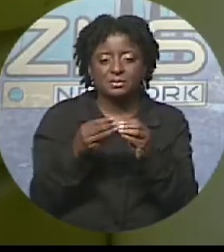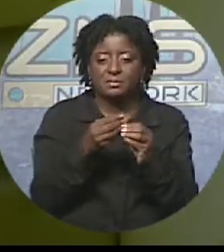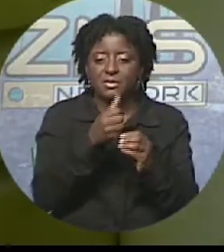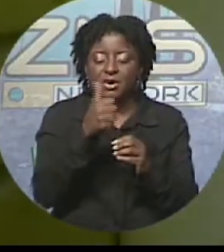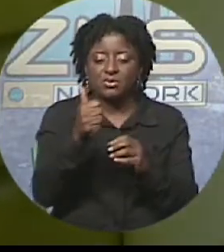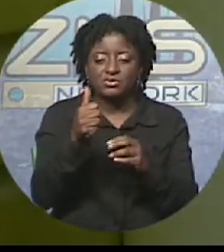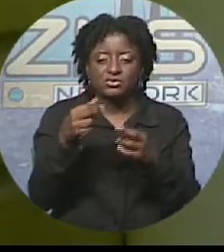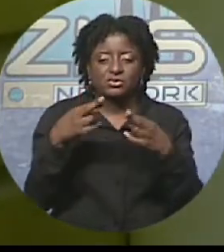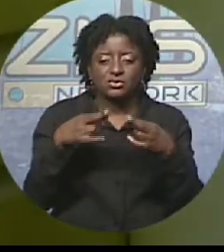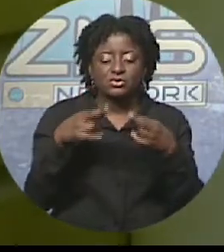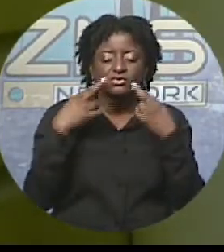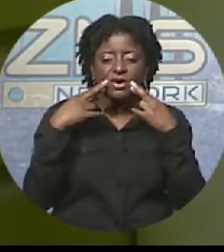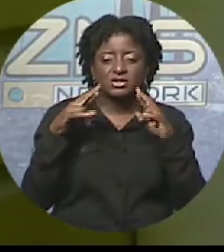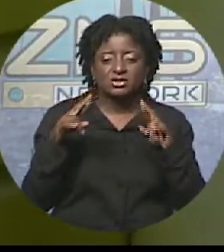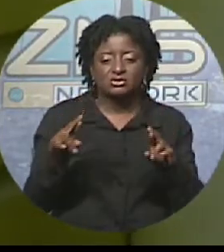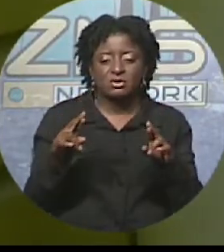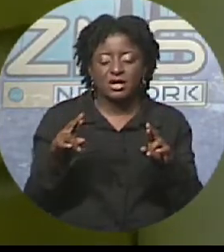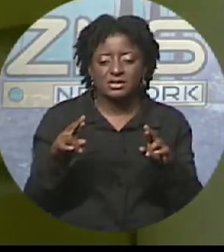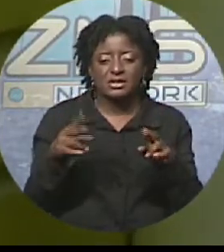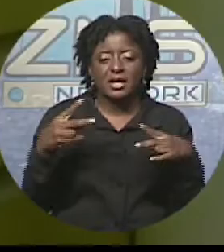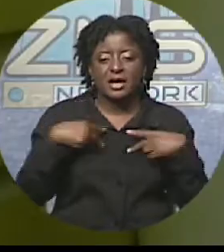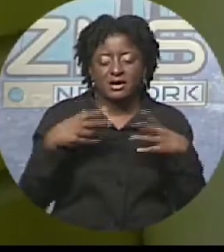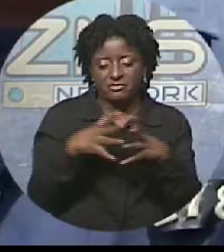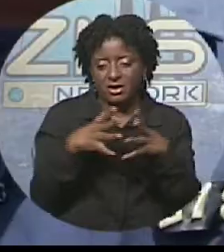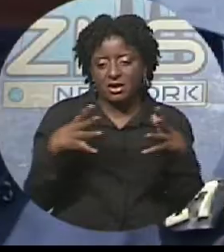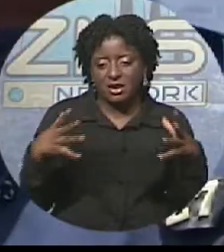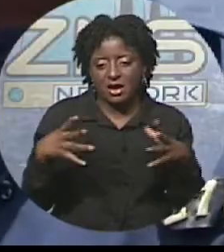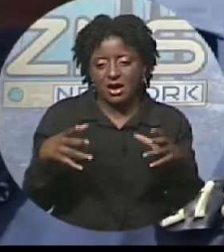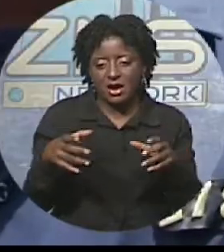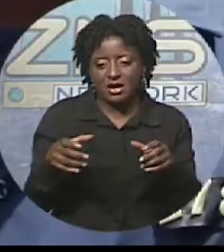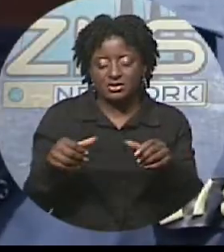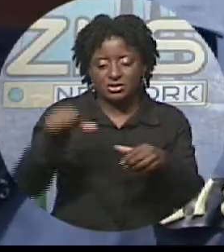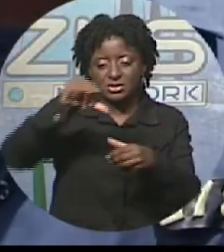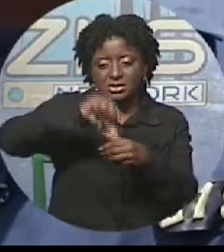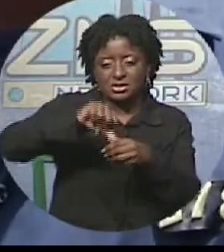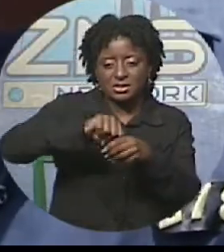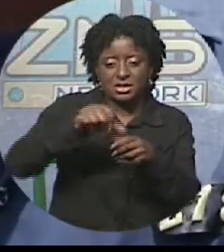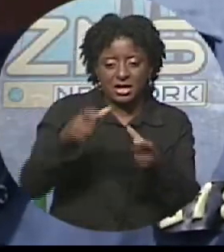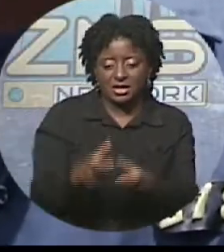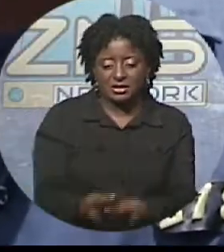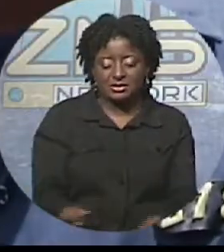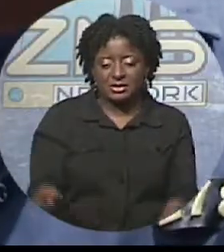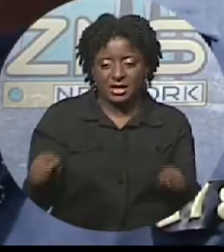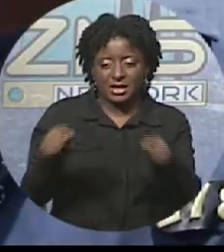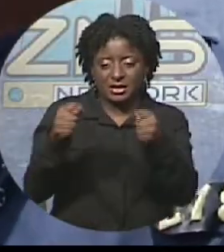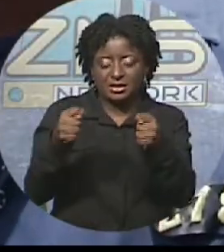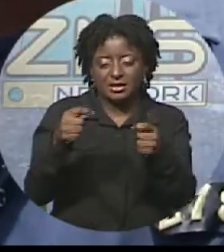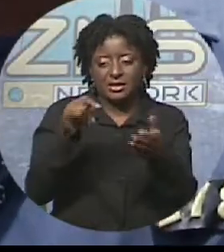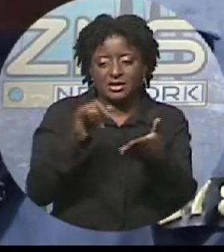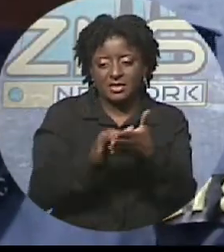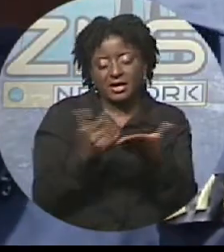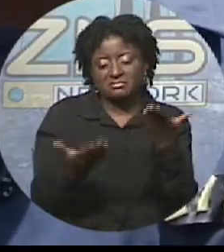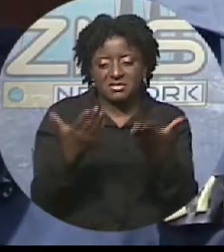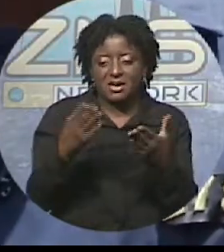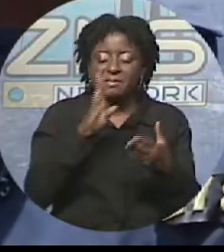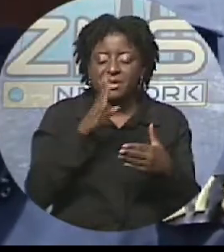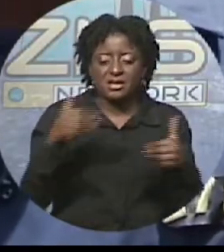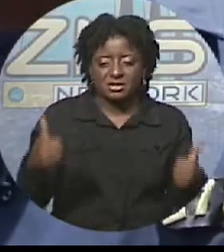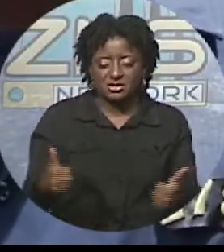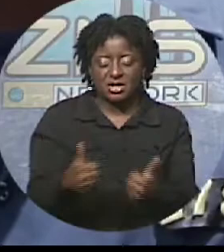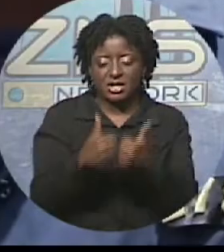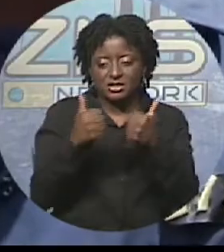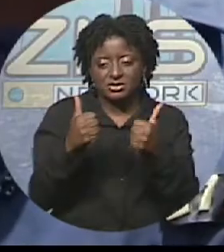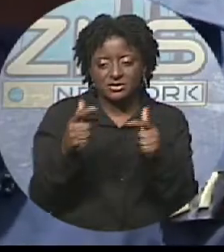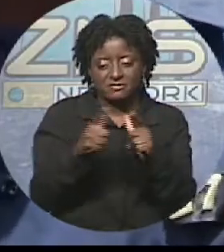large gas tank. Now that may pose a challenge for us once there is a fire. That's the only thing that I noticed. They are a